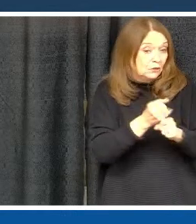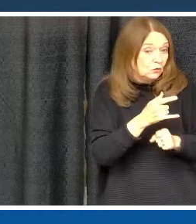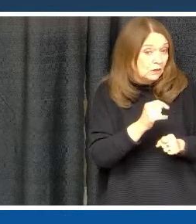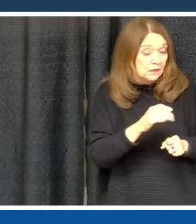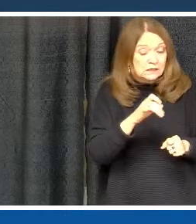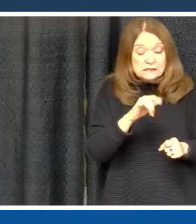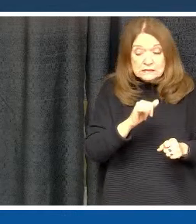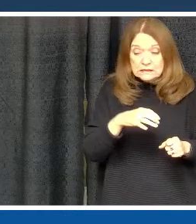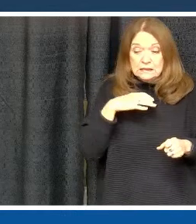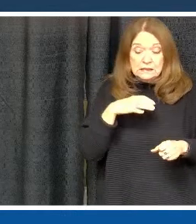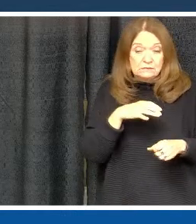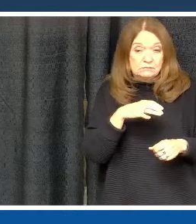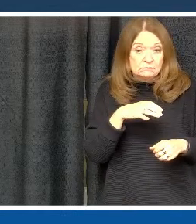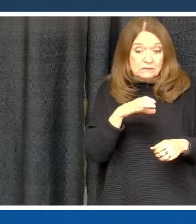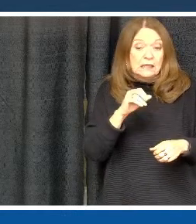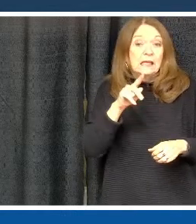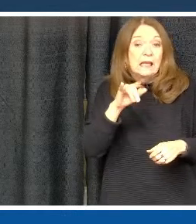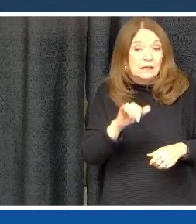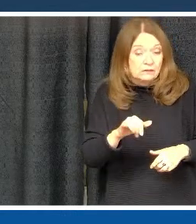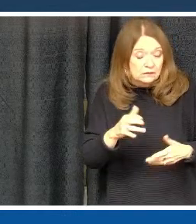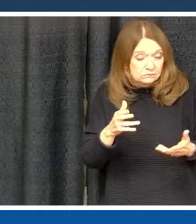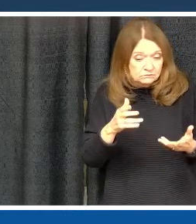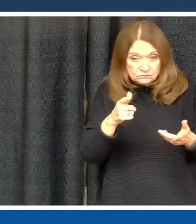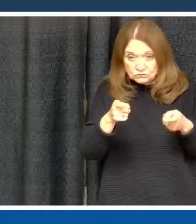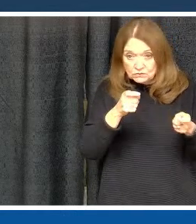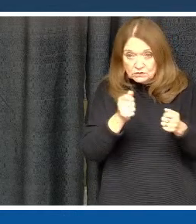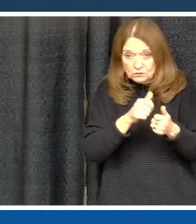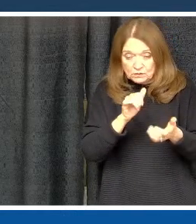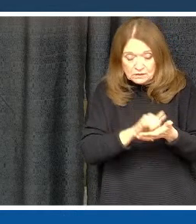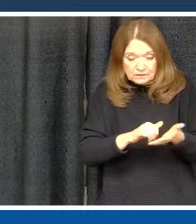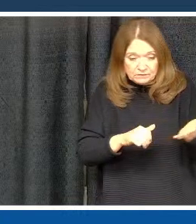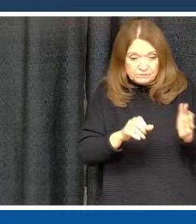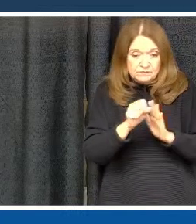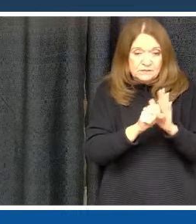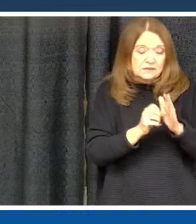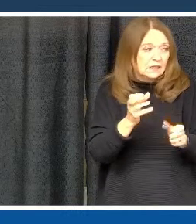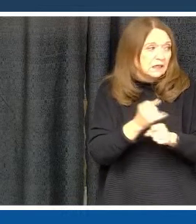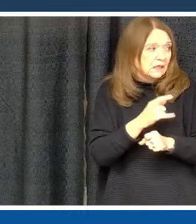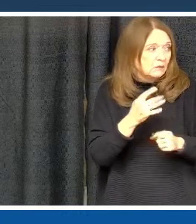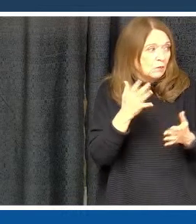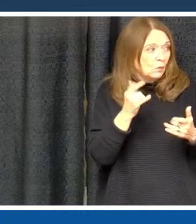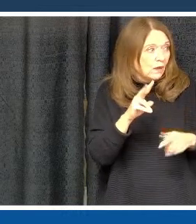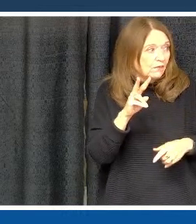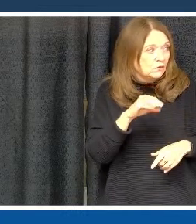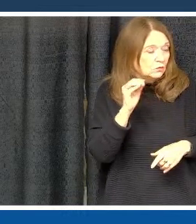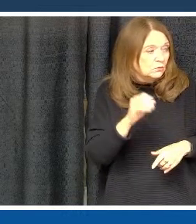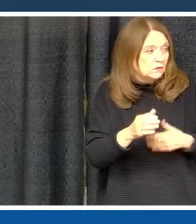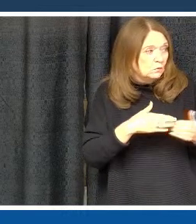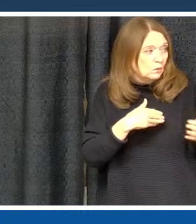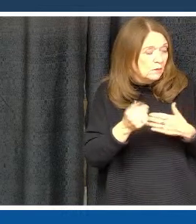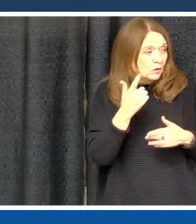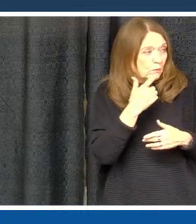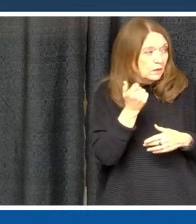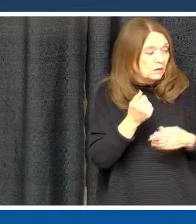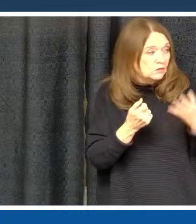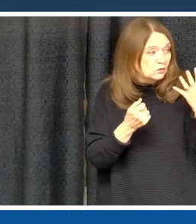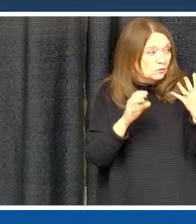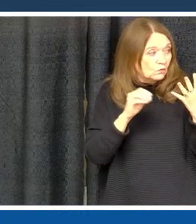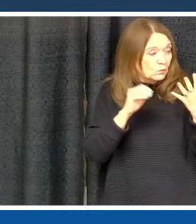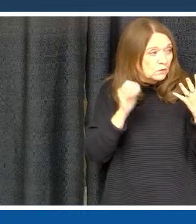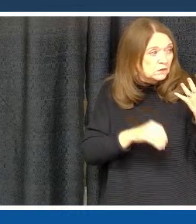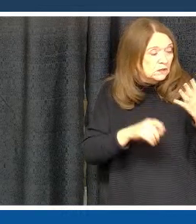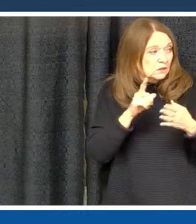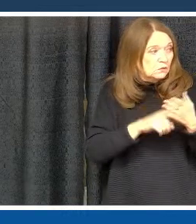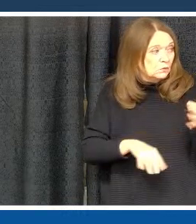county, you deal with that. You have 2% still left that the state can give you. But I'll tell you why the 2% won't matter here, because the 4% is what matters